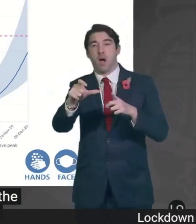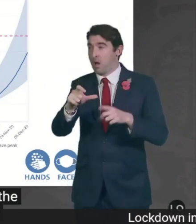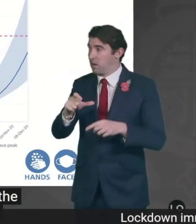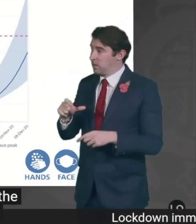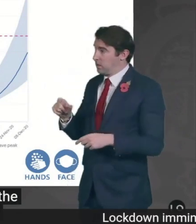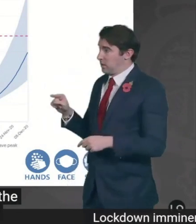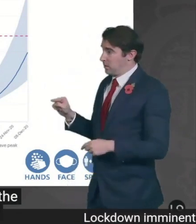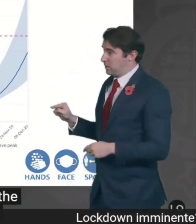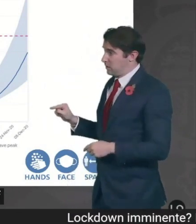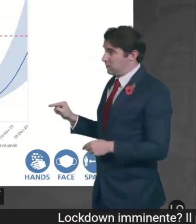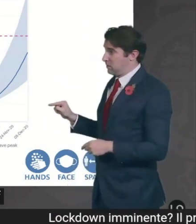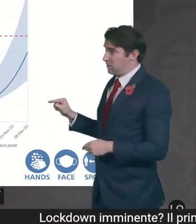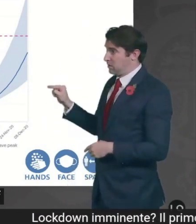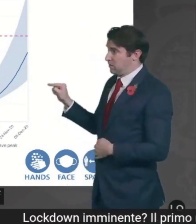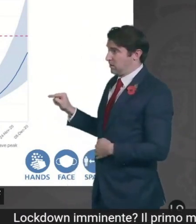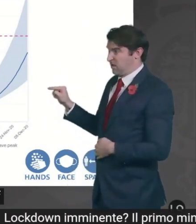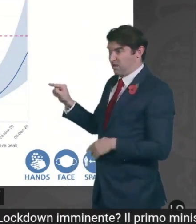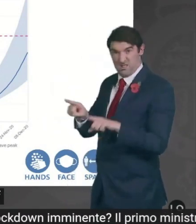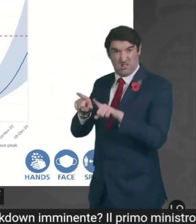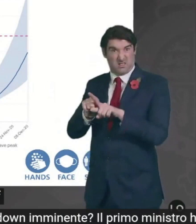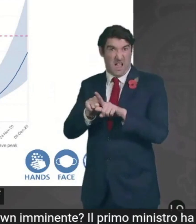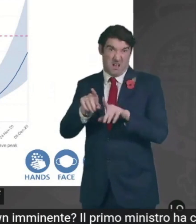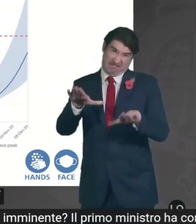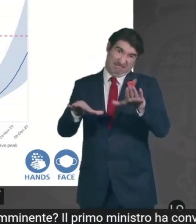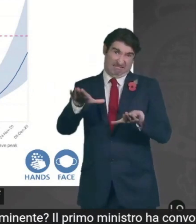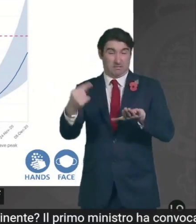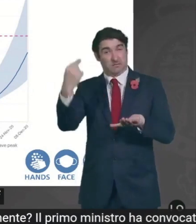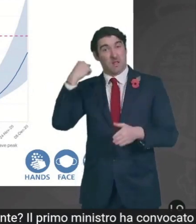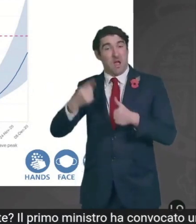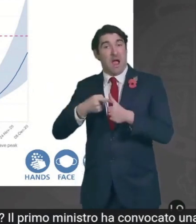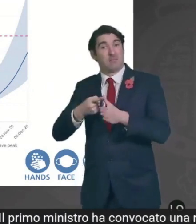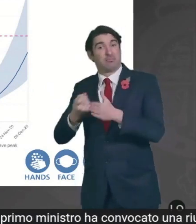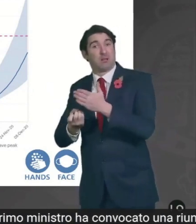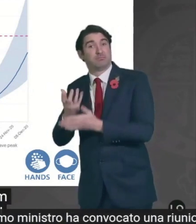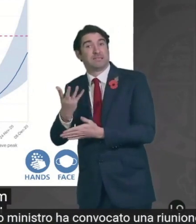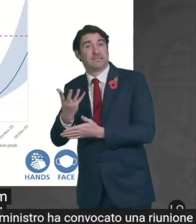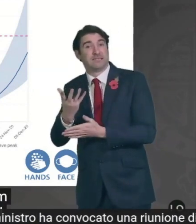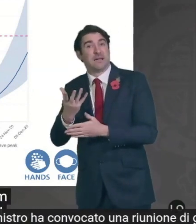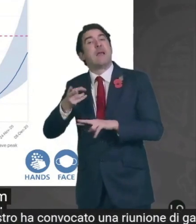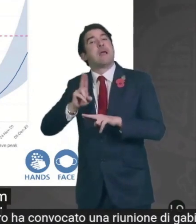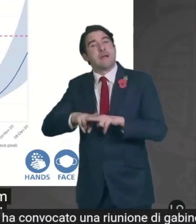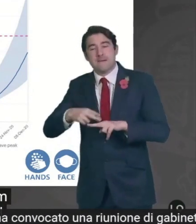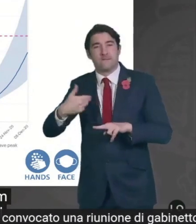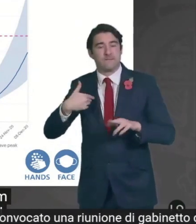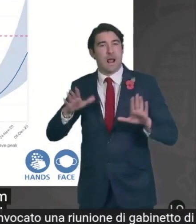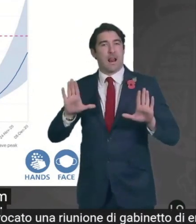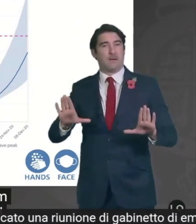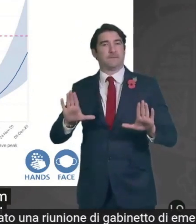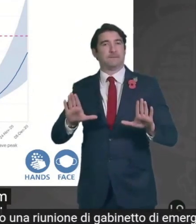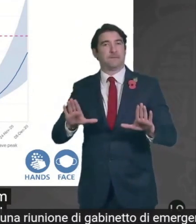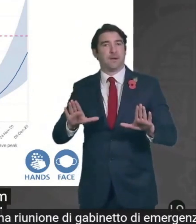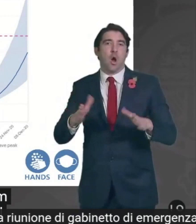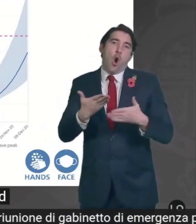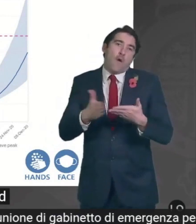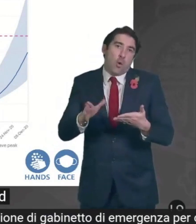clearly, if you stop the R from increasing, if you allow the R to come down, then you would flatten this off and then potentially reverse it. But